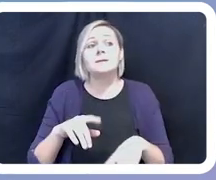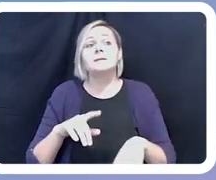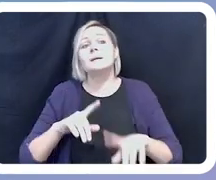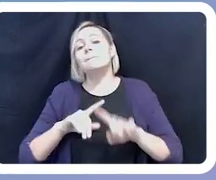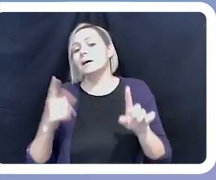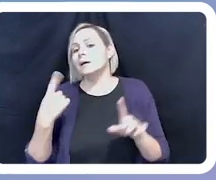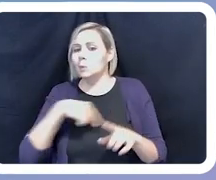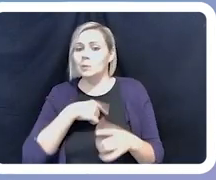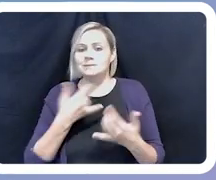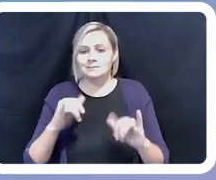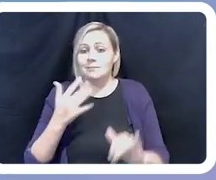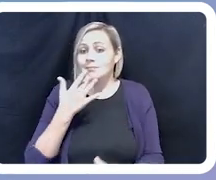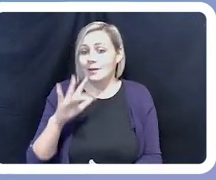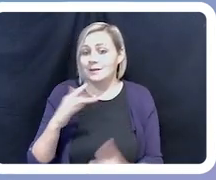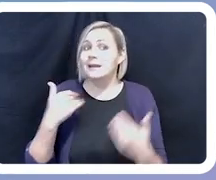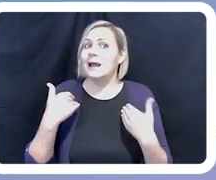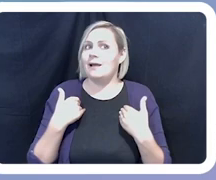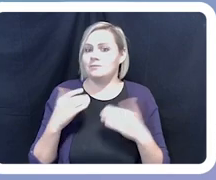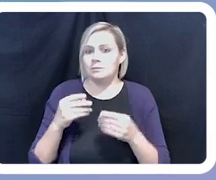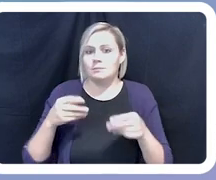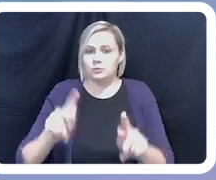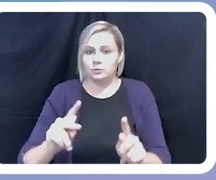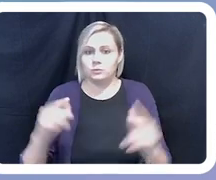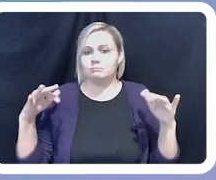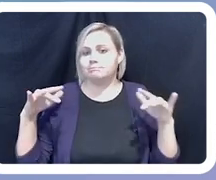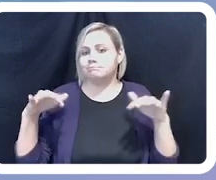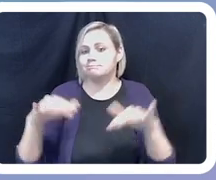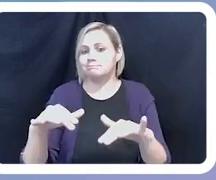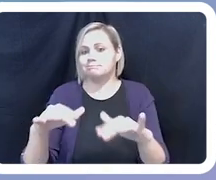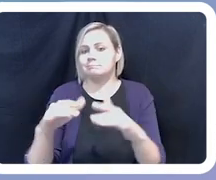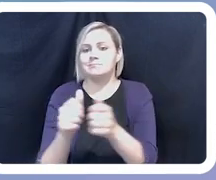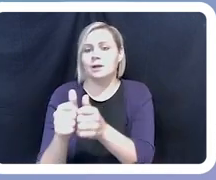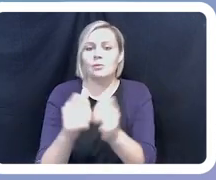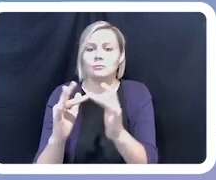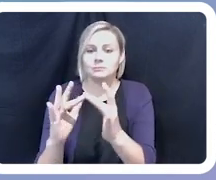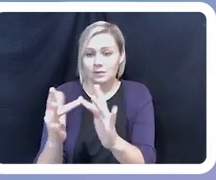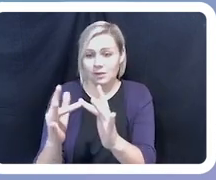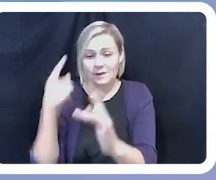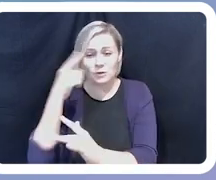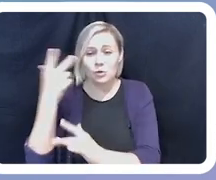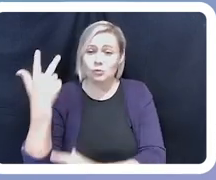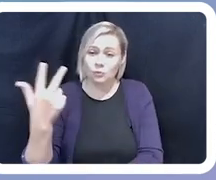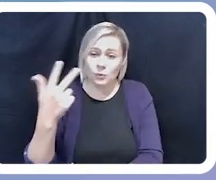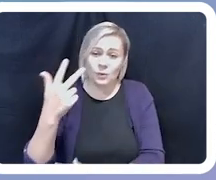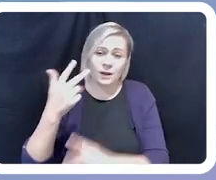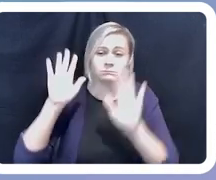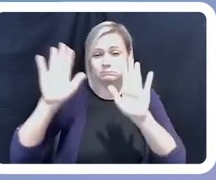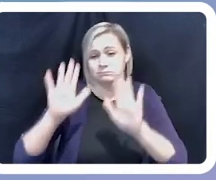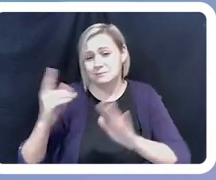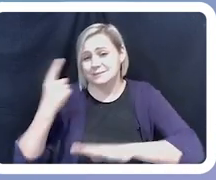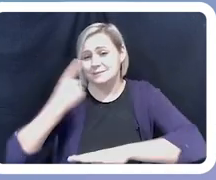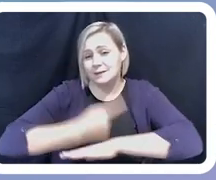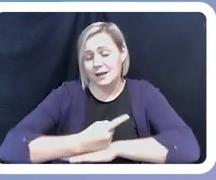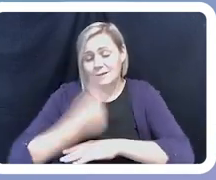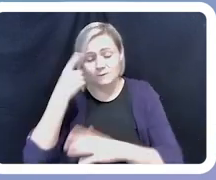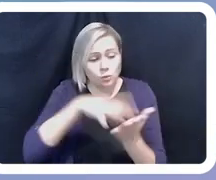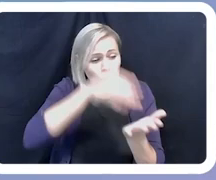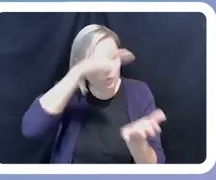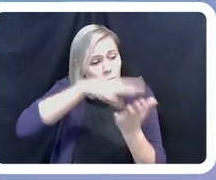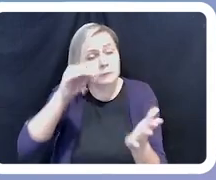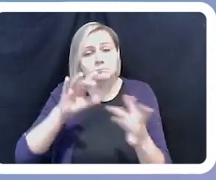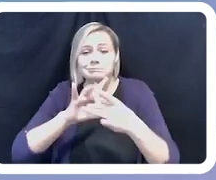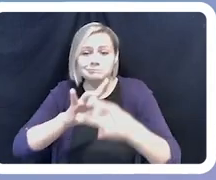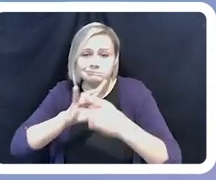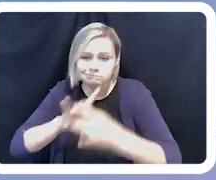year, we are fortunate to have the opportunity to bring everybody together online for three incredible days of learning,